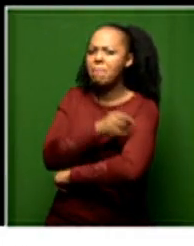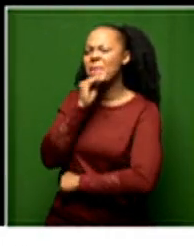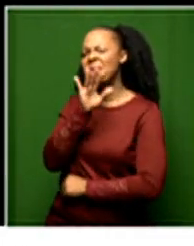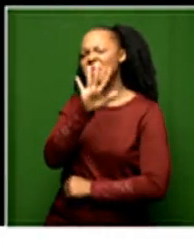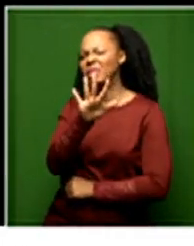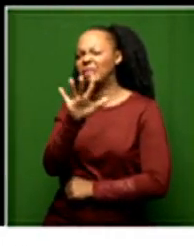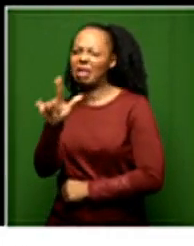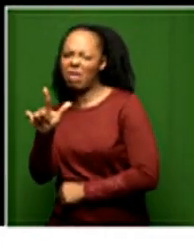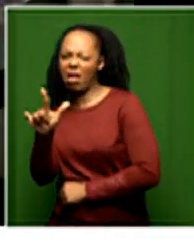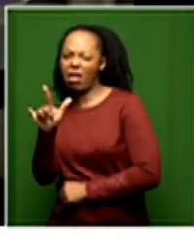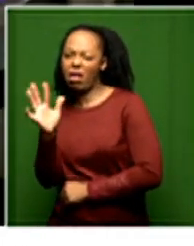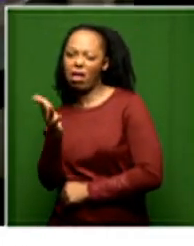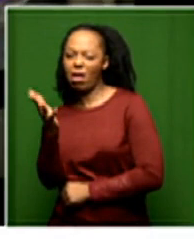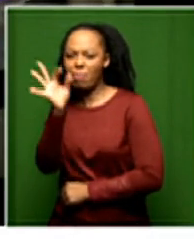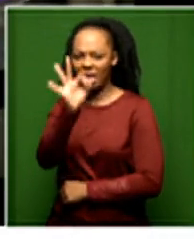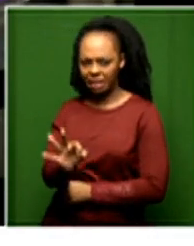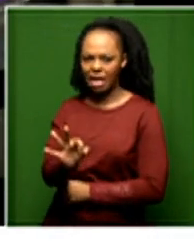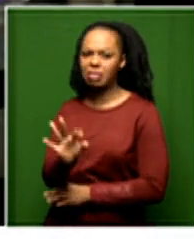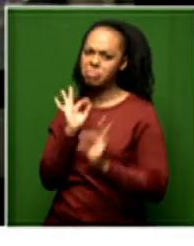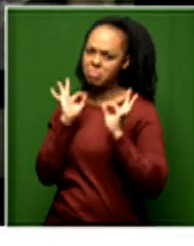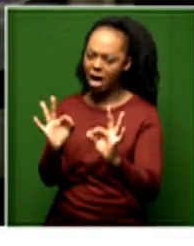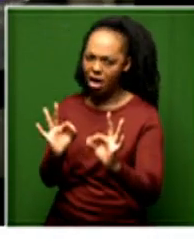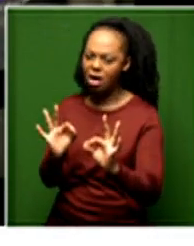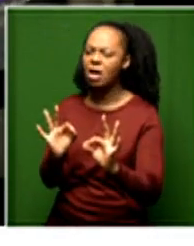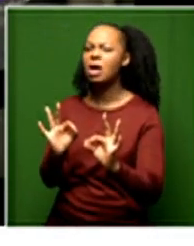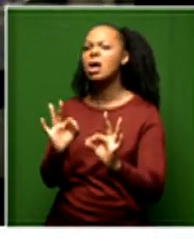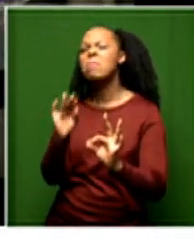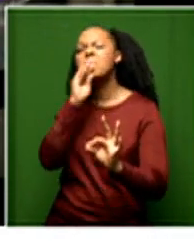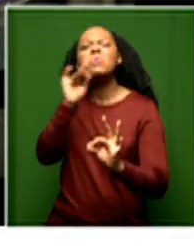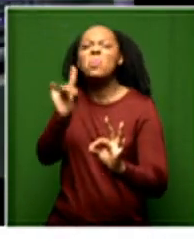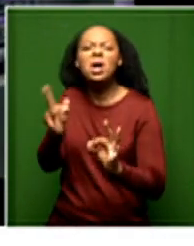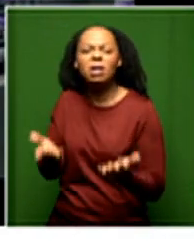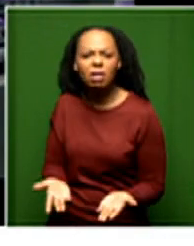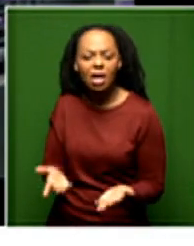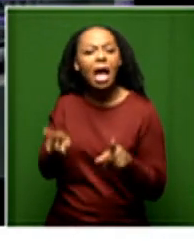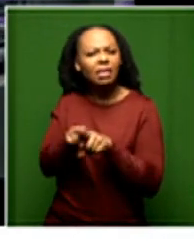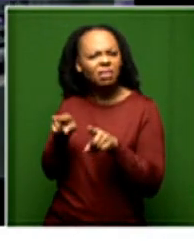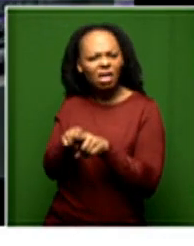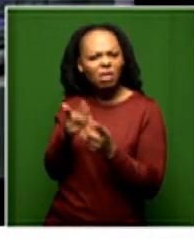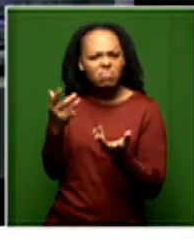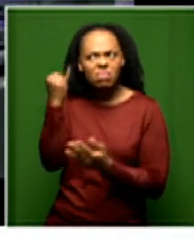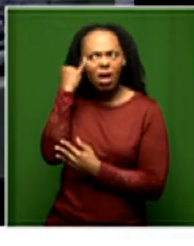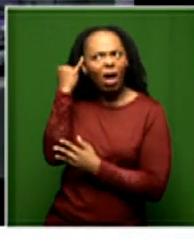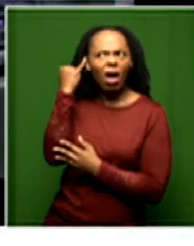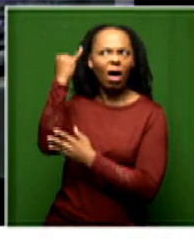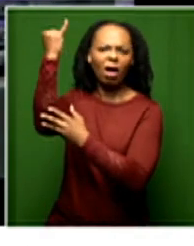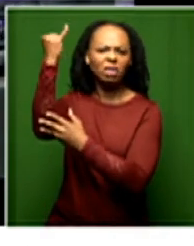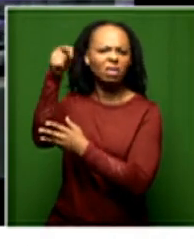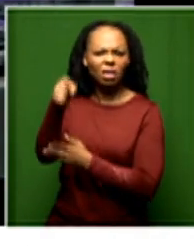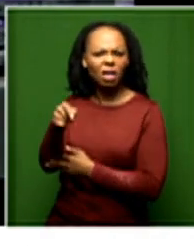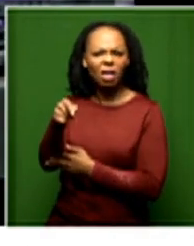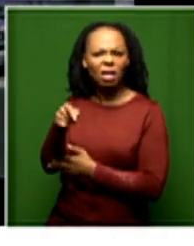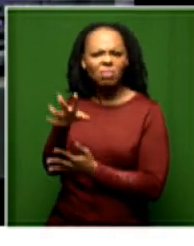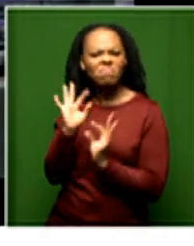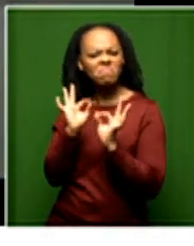57%, in efficacy. What does that mean? And what would be the ideal level